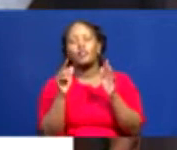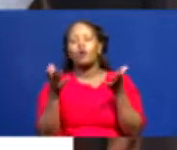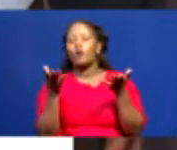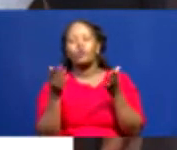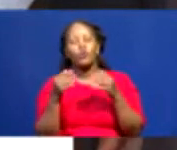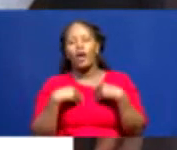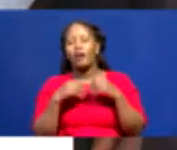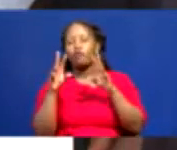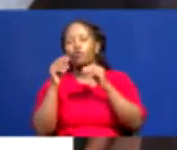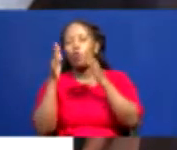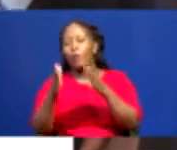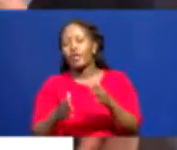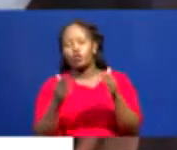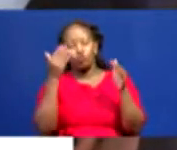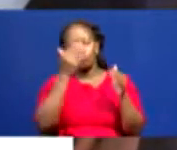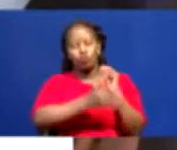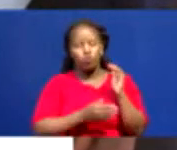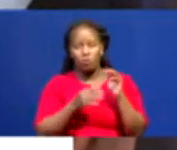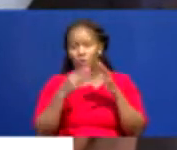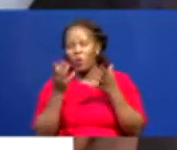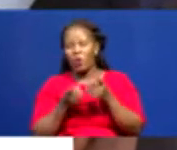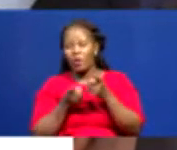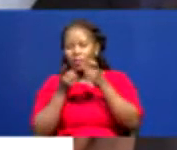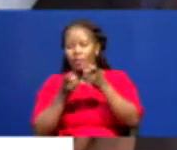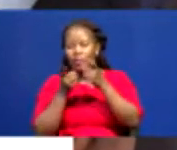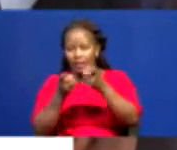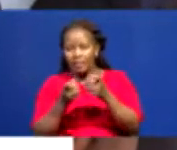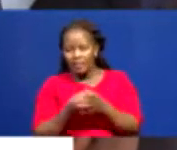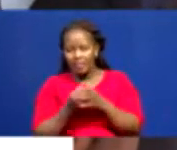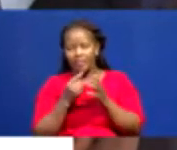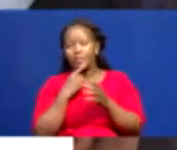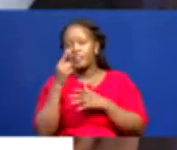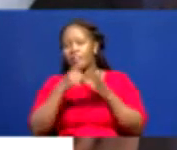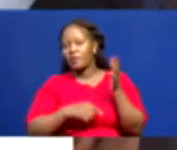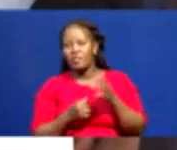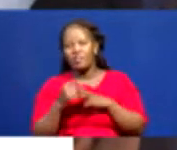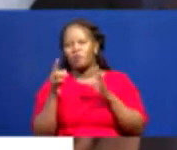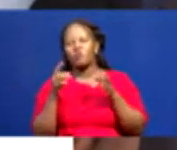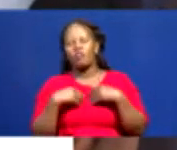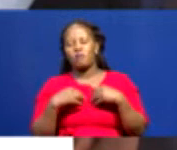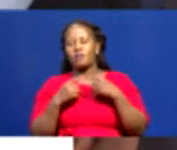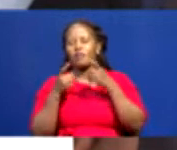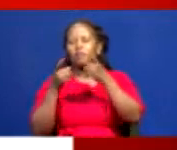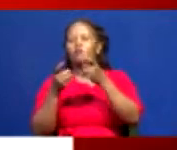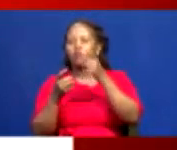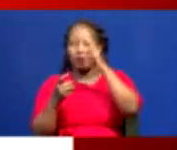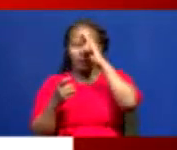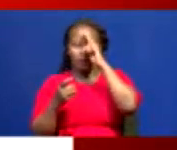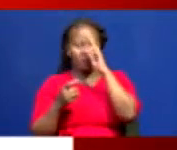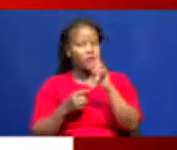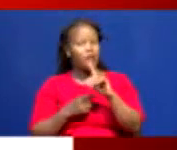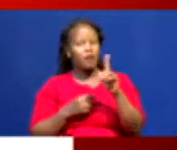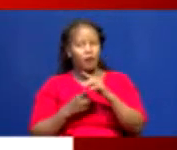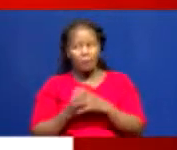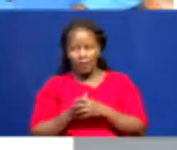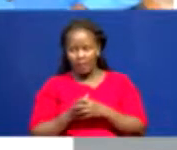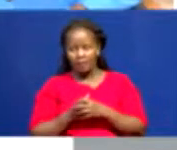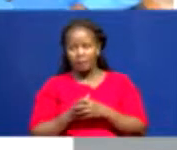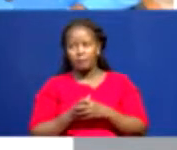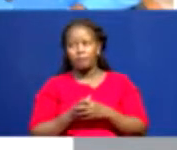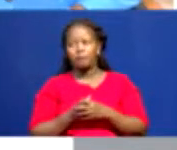them. You know, nobody inciting them in terms of saying that they are being provoked by the police. And yet, when I talk